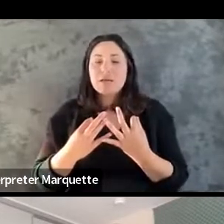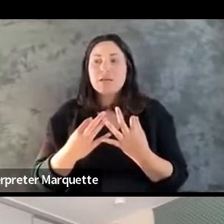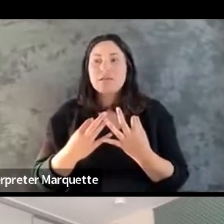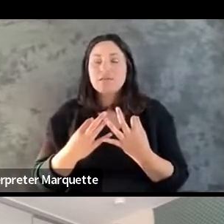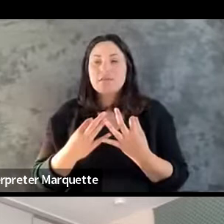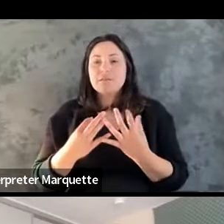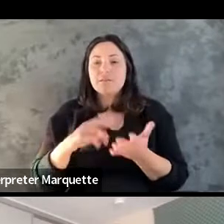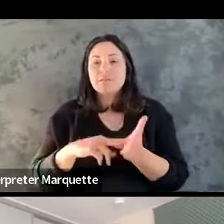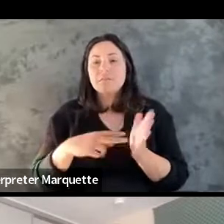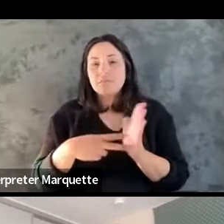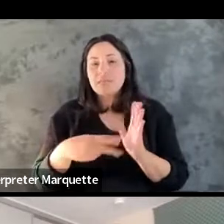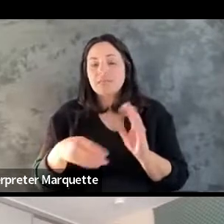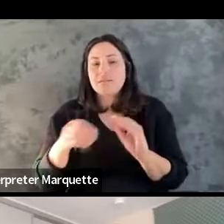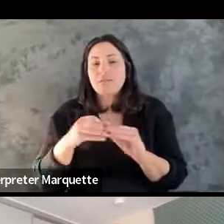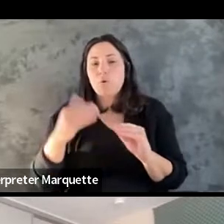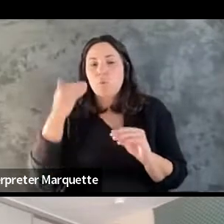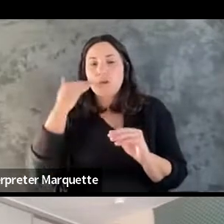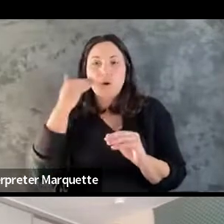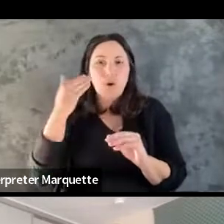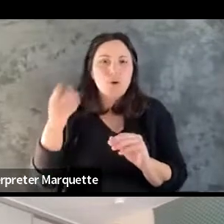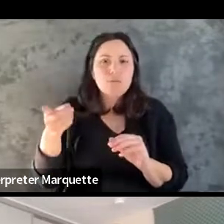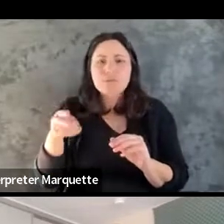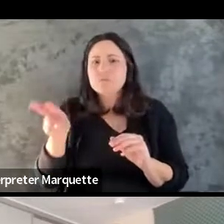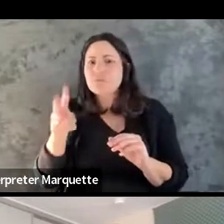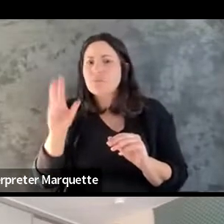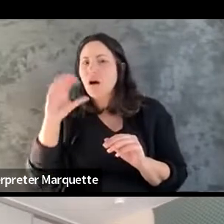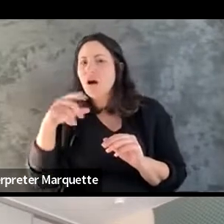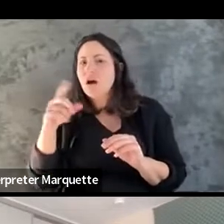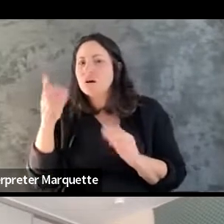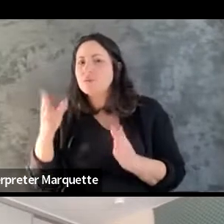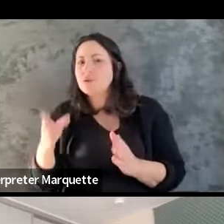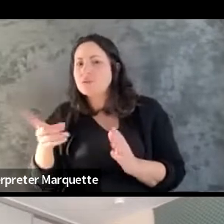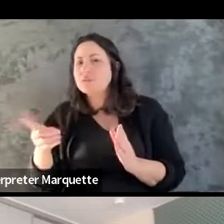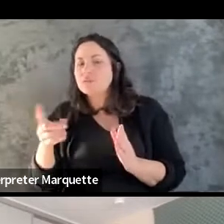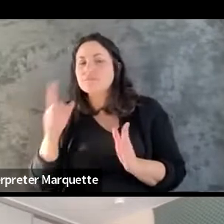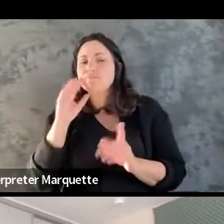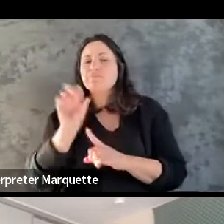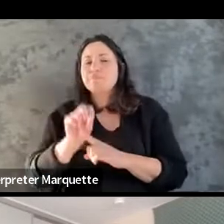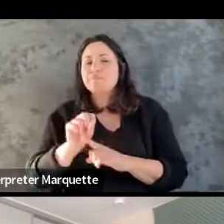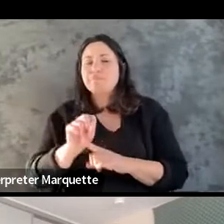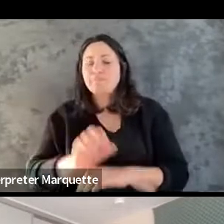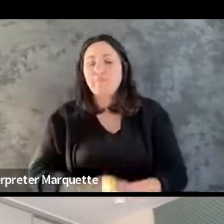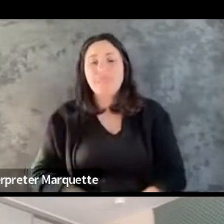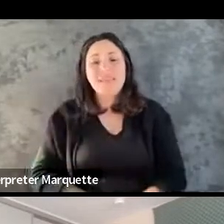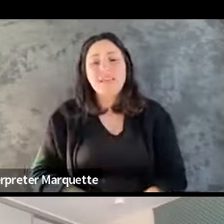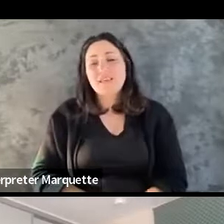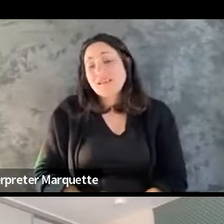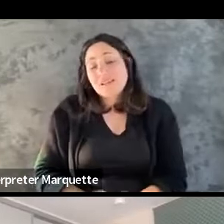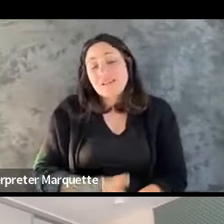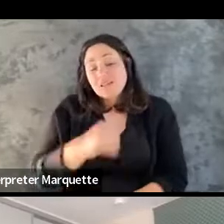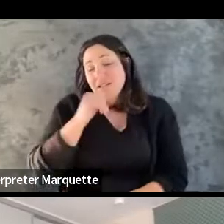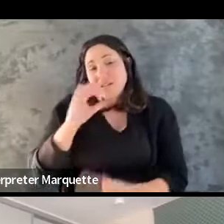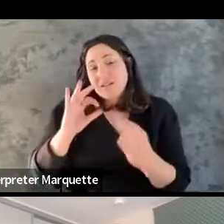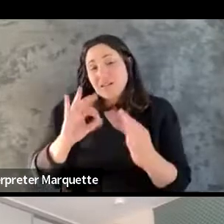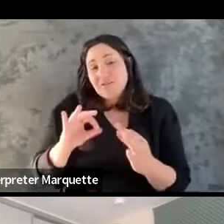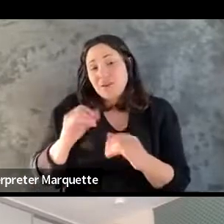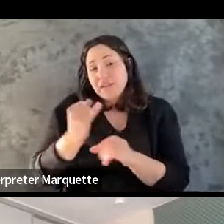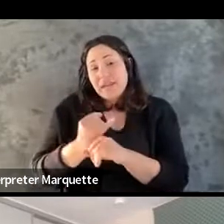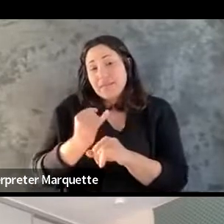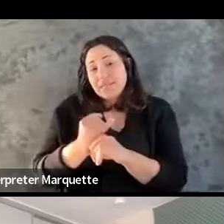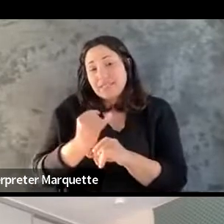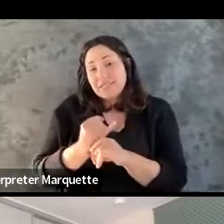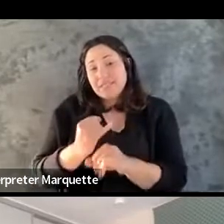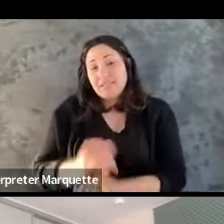going on in the community. We have, it's an imperfect campus. We are not, we